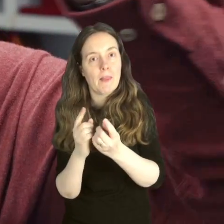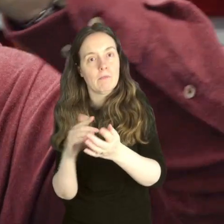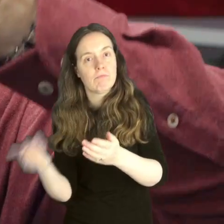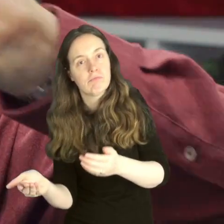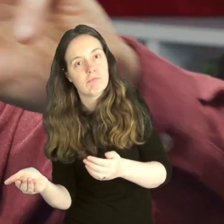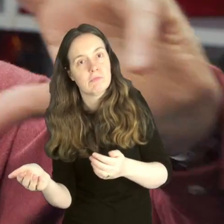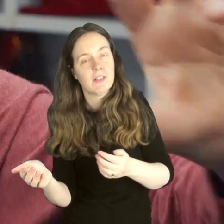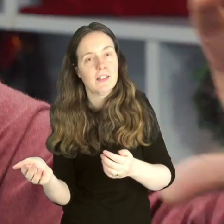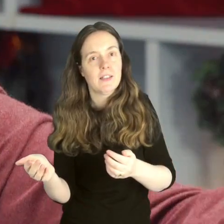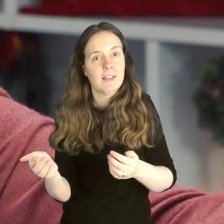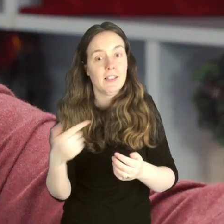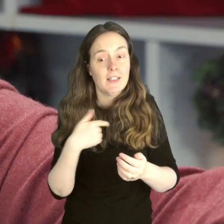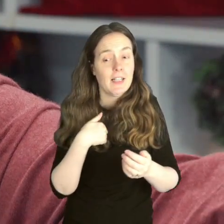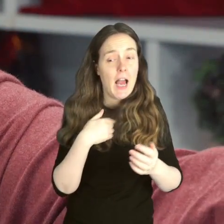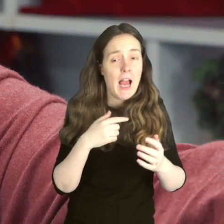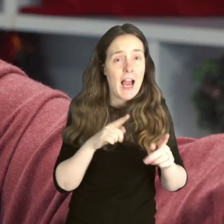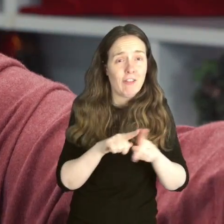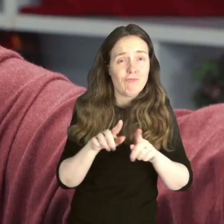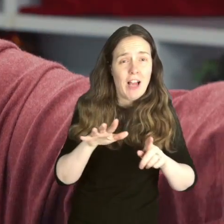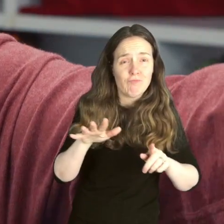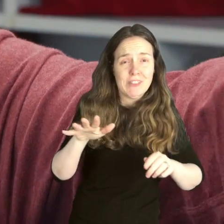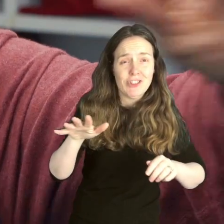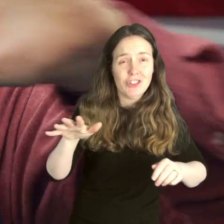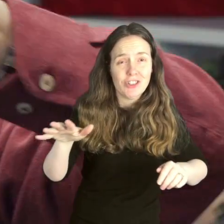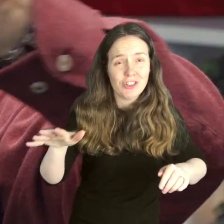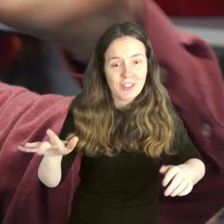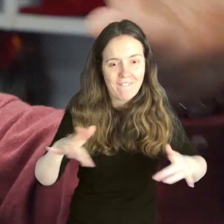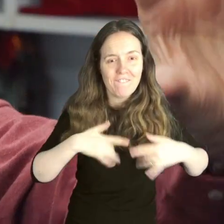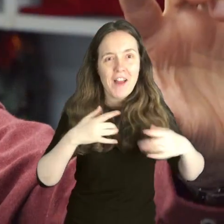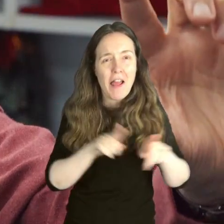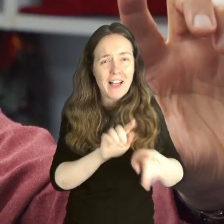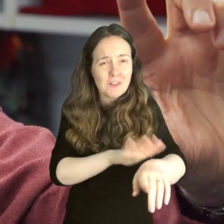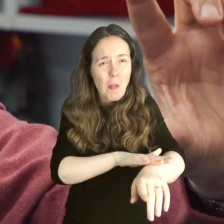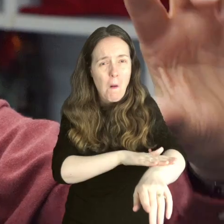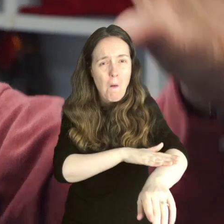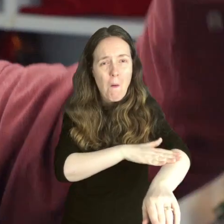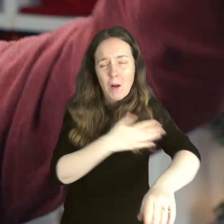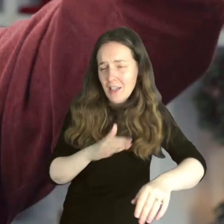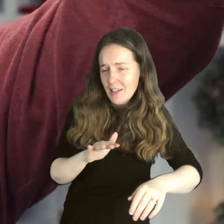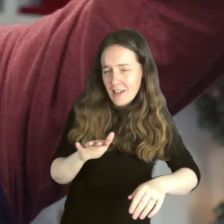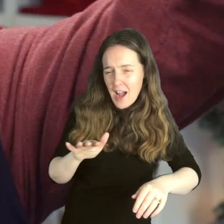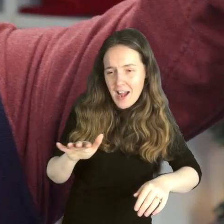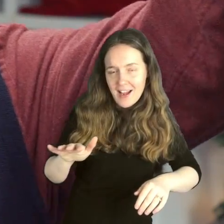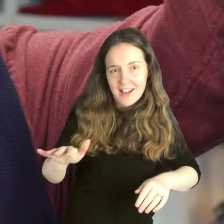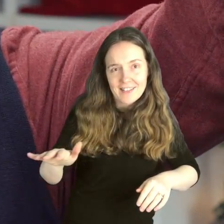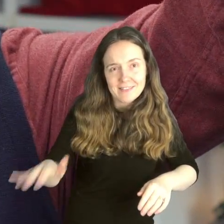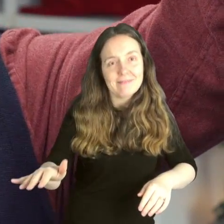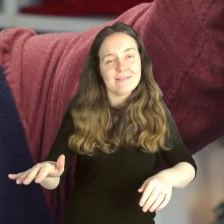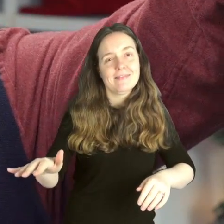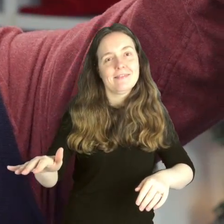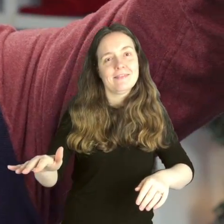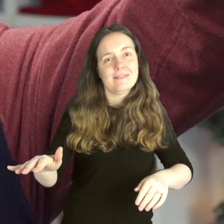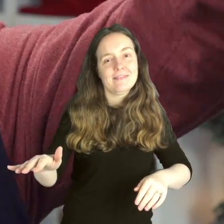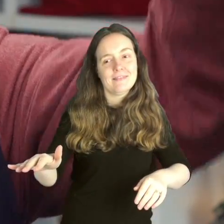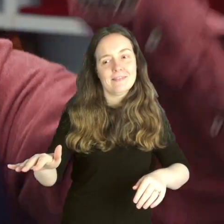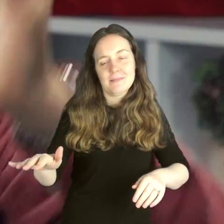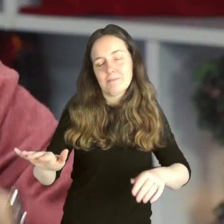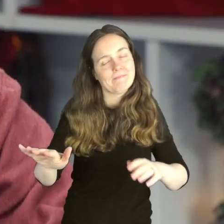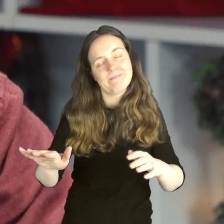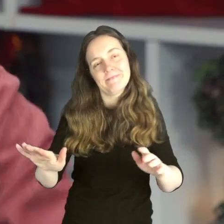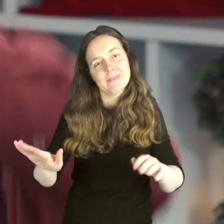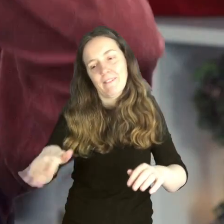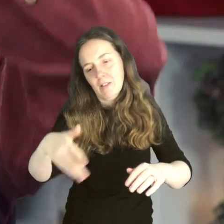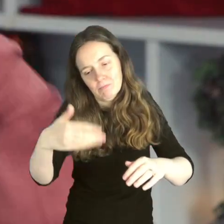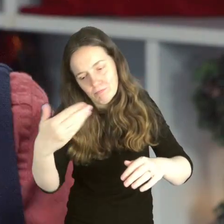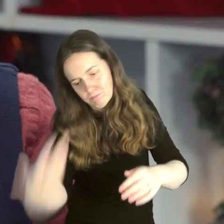and I tried to reach out. It felt like slow motion, but whatever it was that he touched fell to